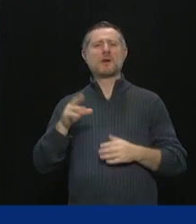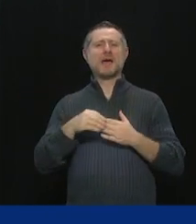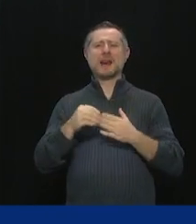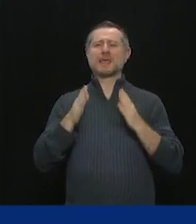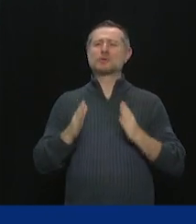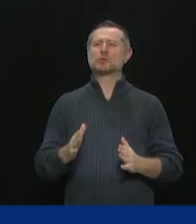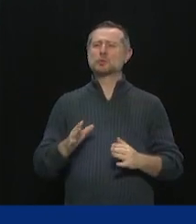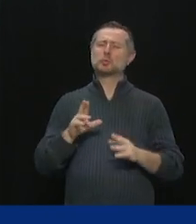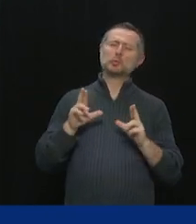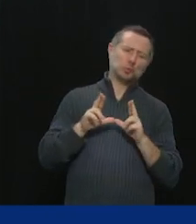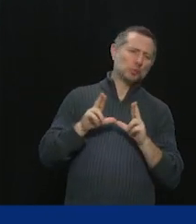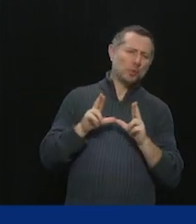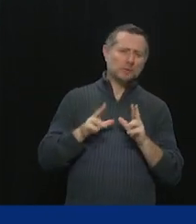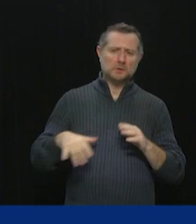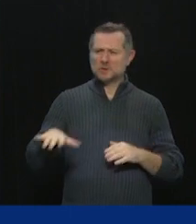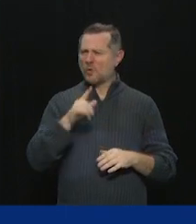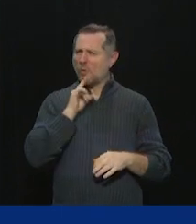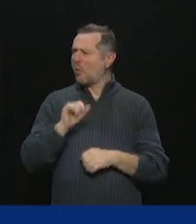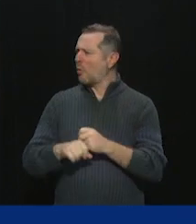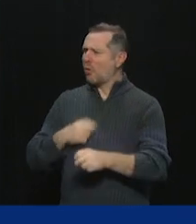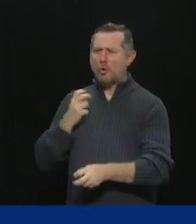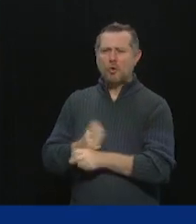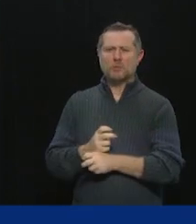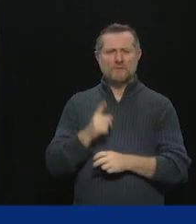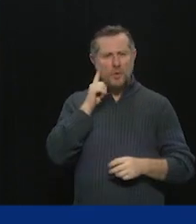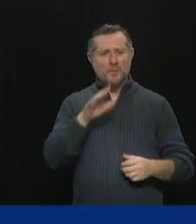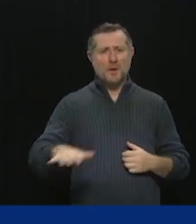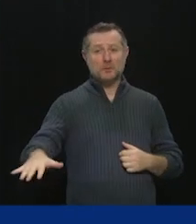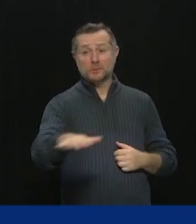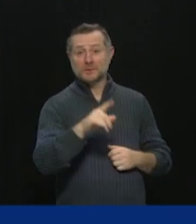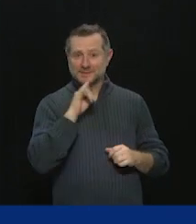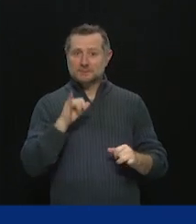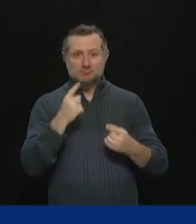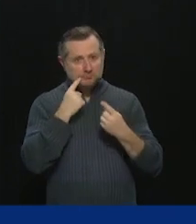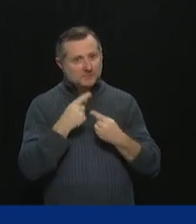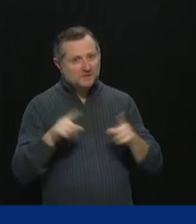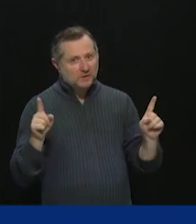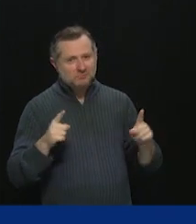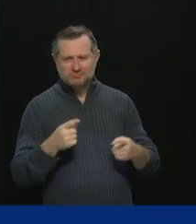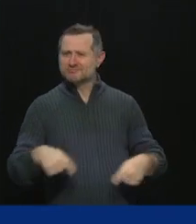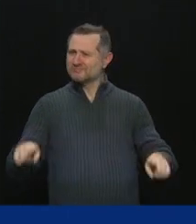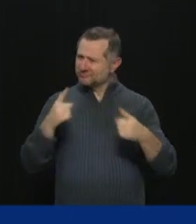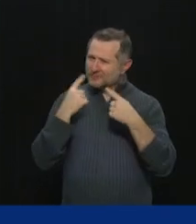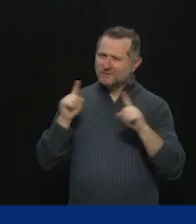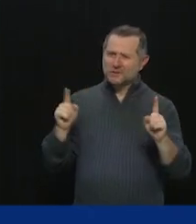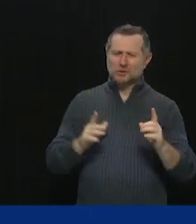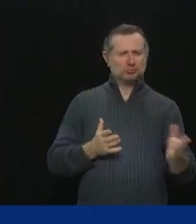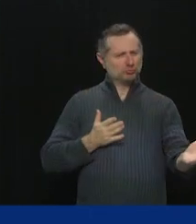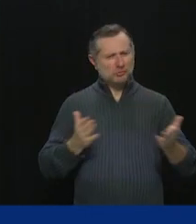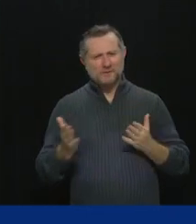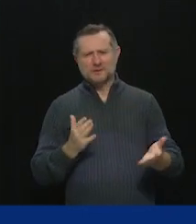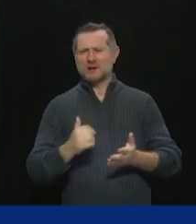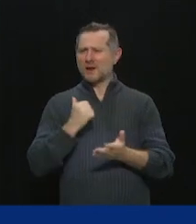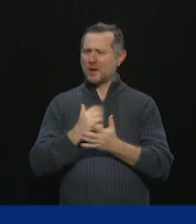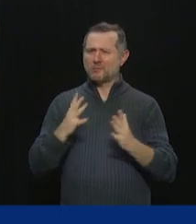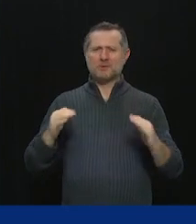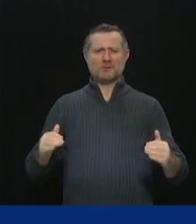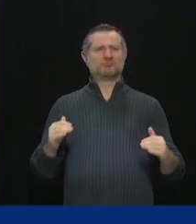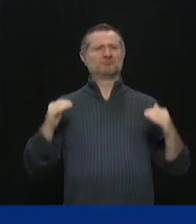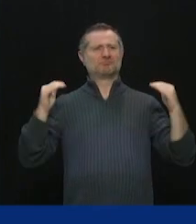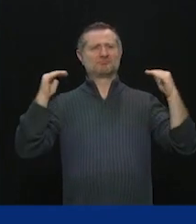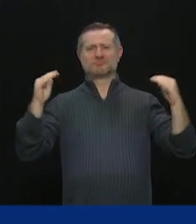on the line, fighting for men and women every day, the answer is yes. They answered that call, they served, they took us to a better place, and I want to thank every one of